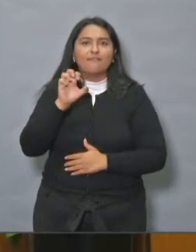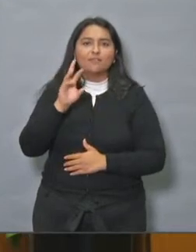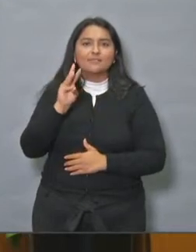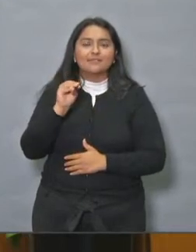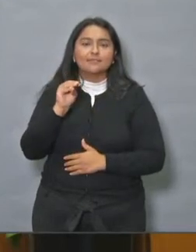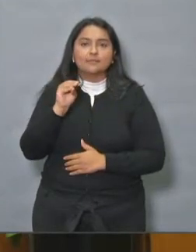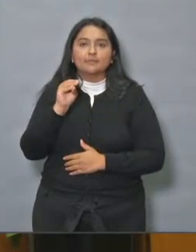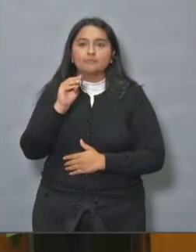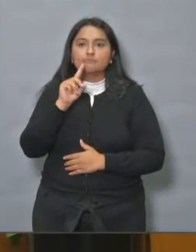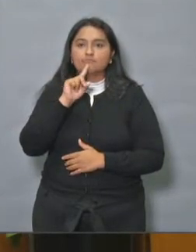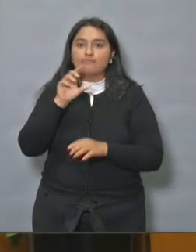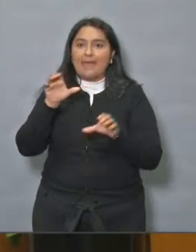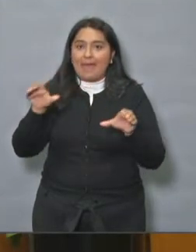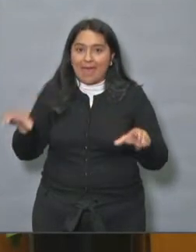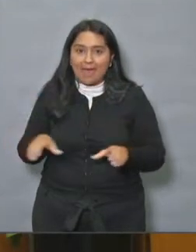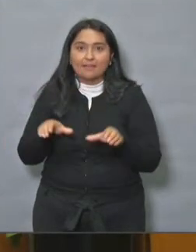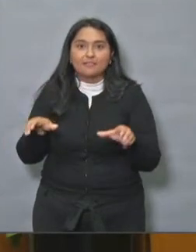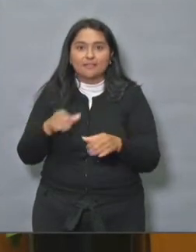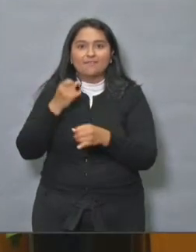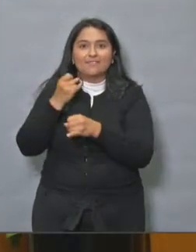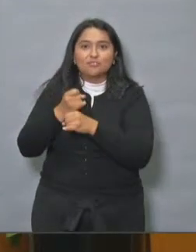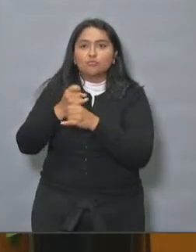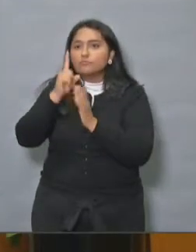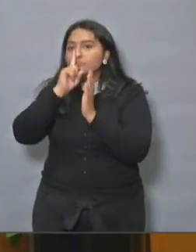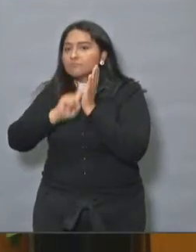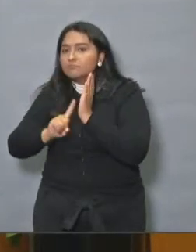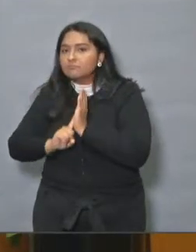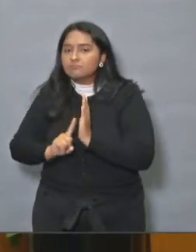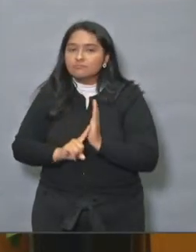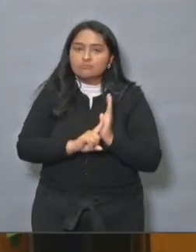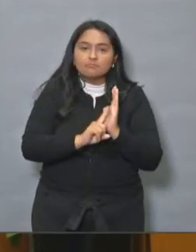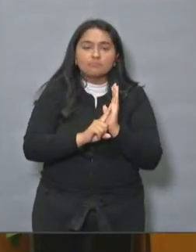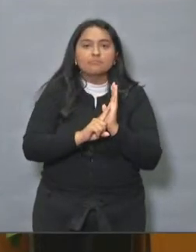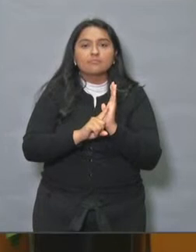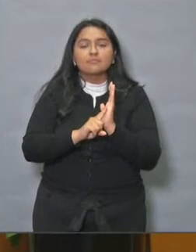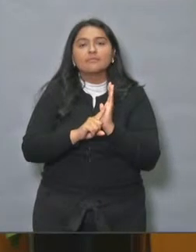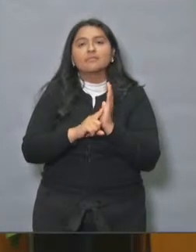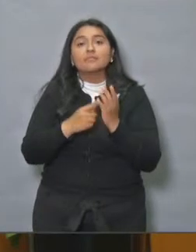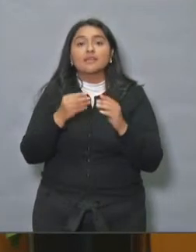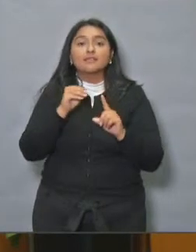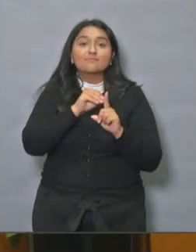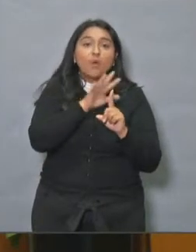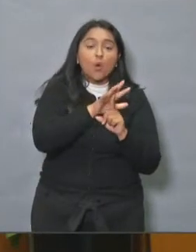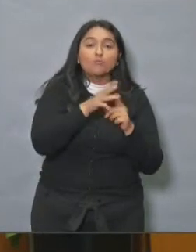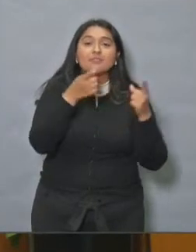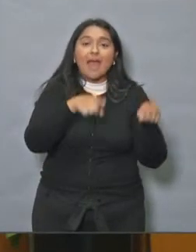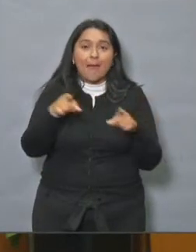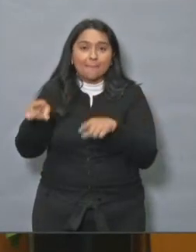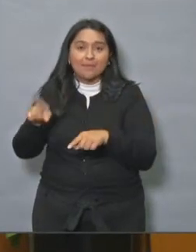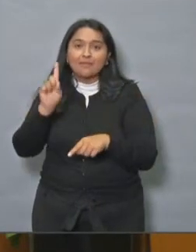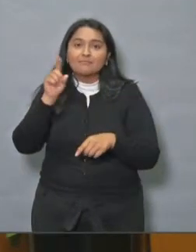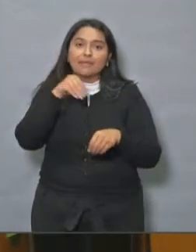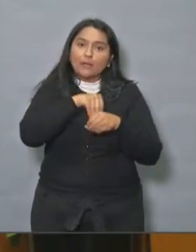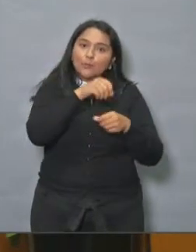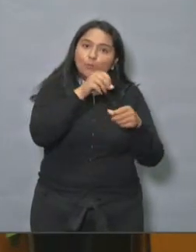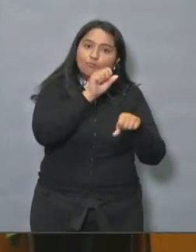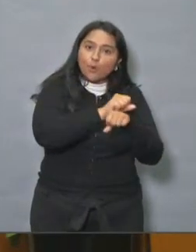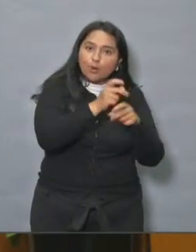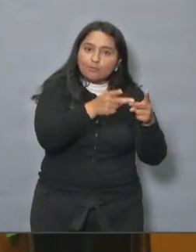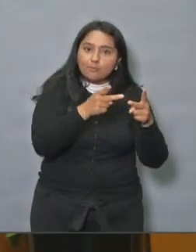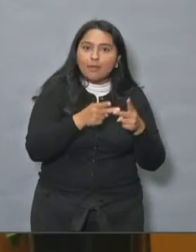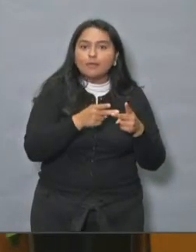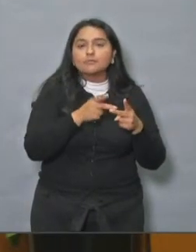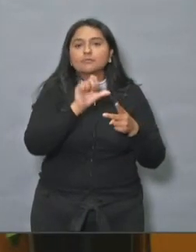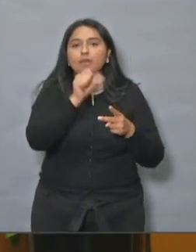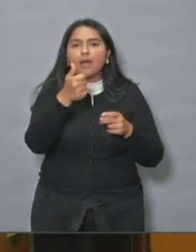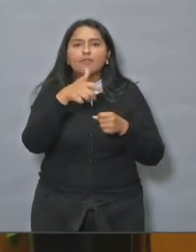active institutional investigations, that we also have exposures that are happening in workplaces and a whole range of